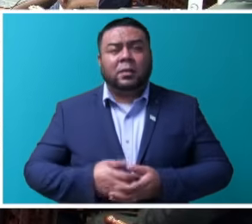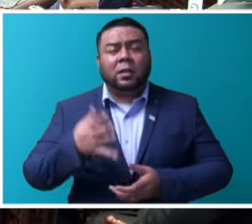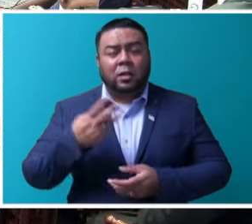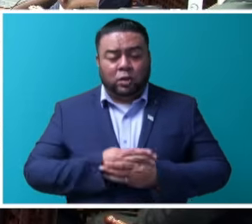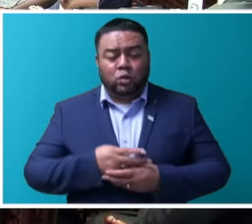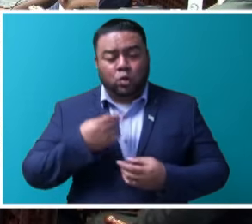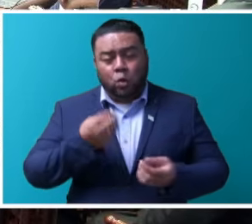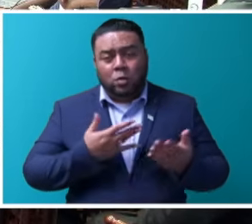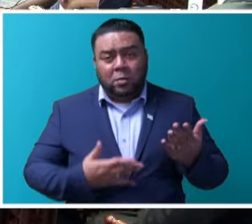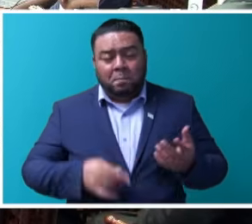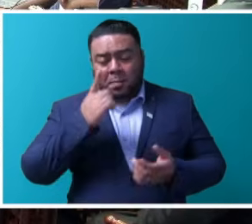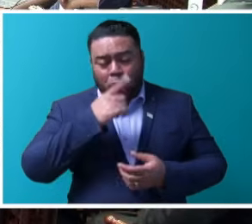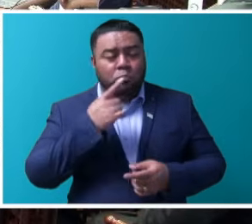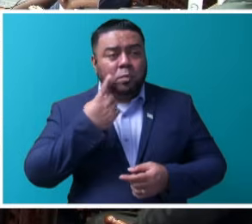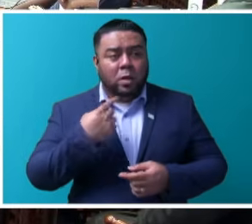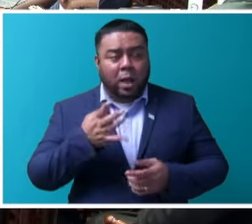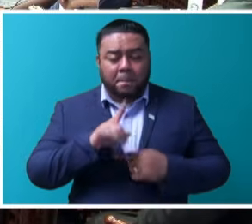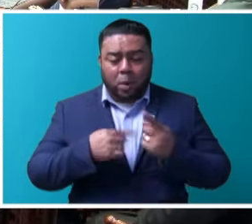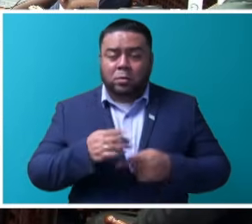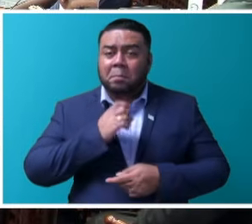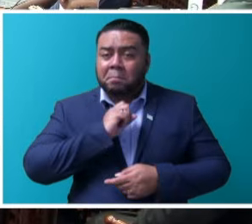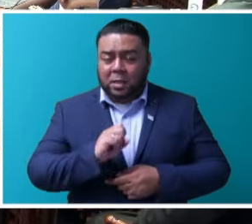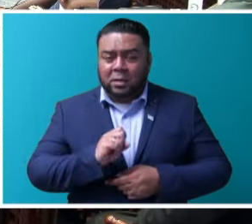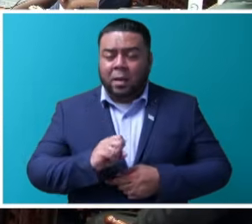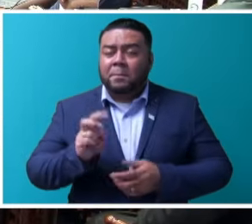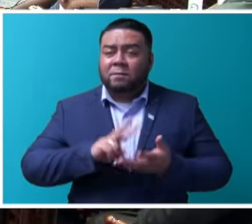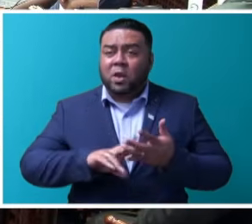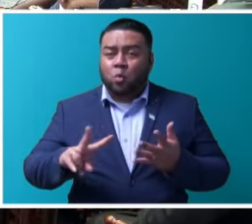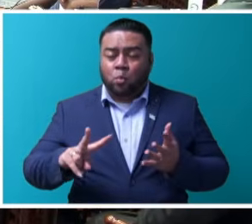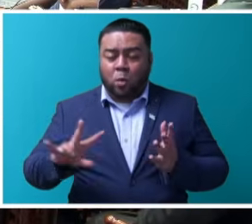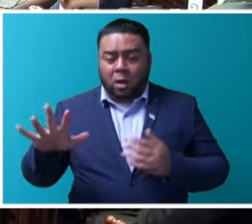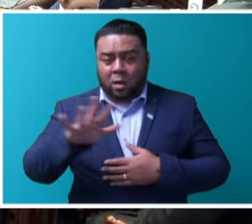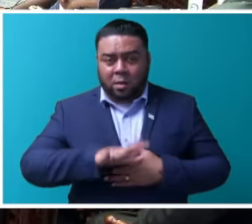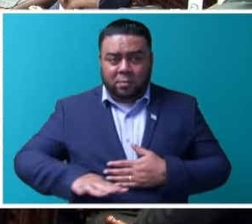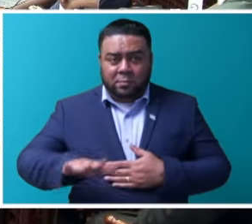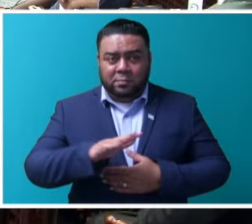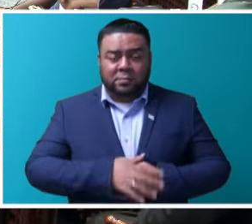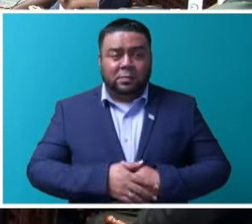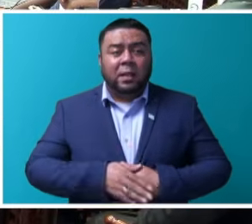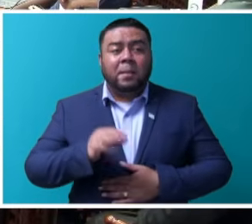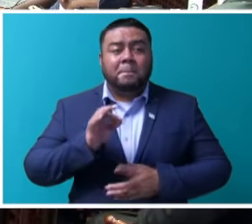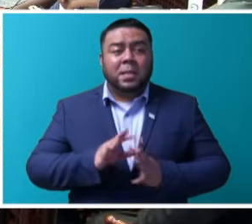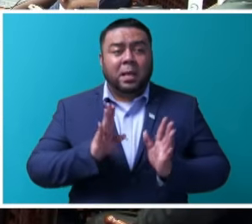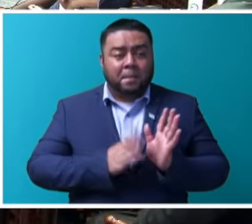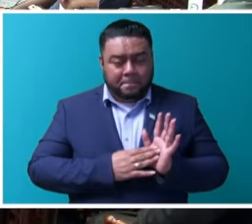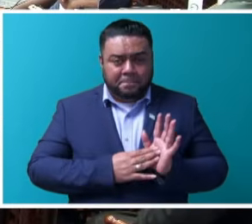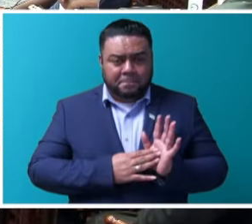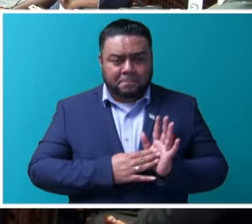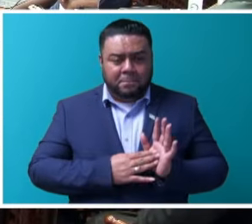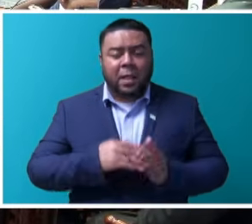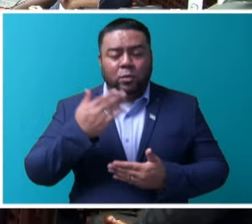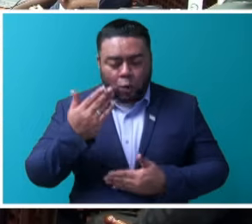eulogies first of the Vanua by the Roksau, then the Prime Minister, the